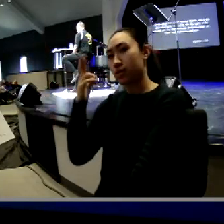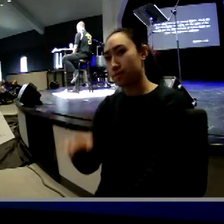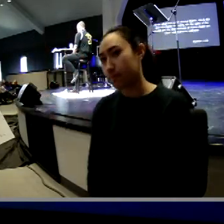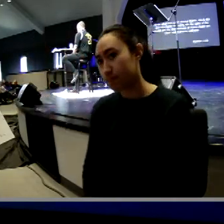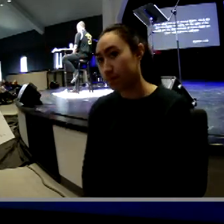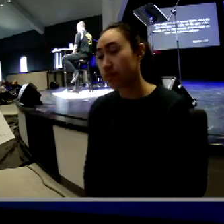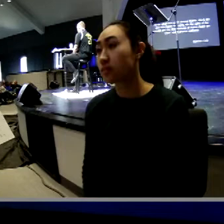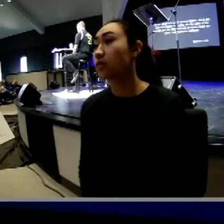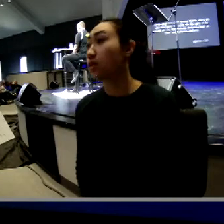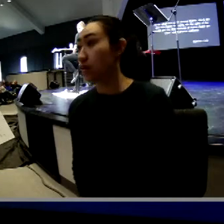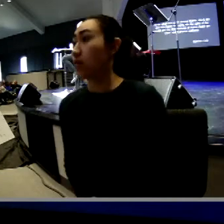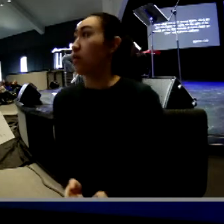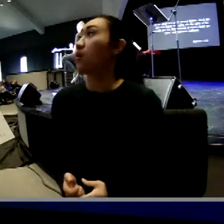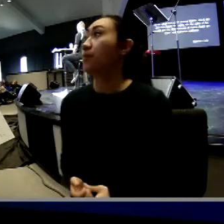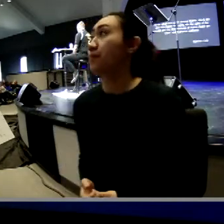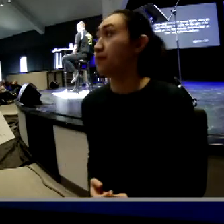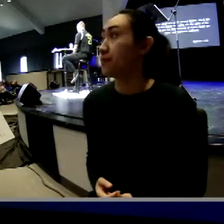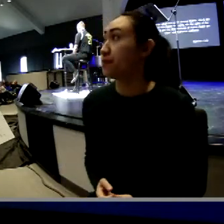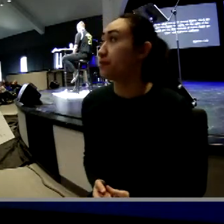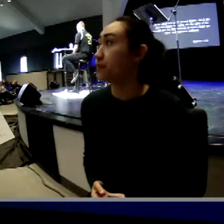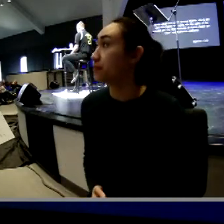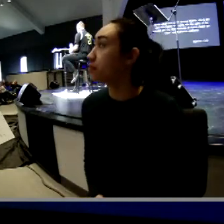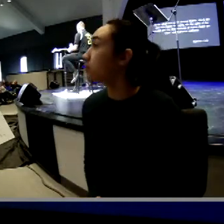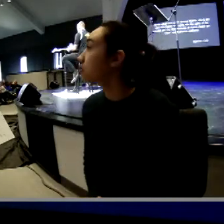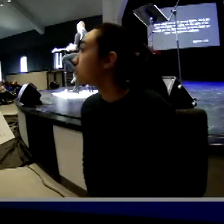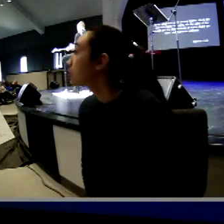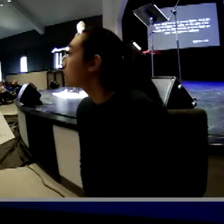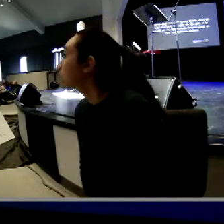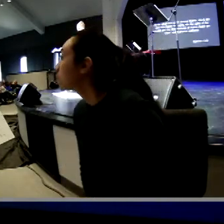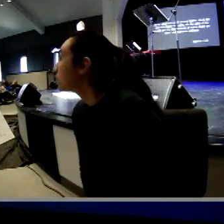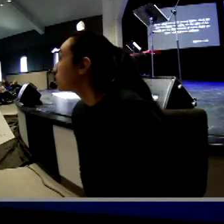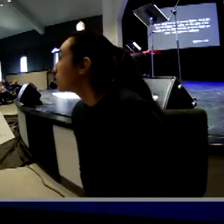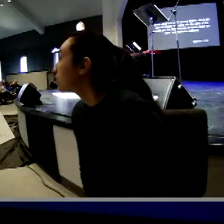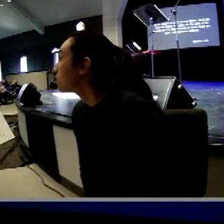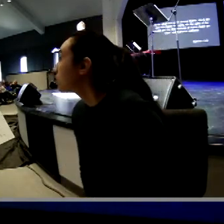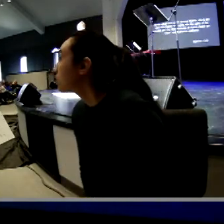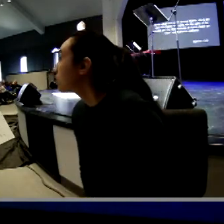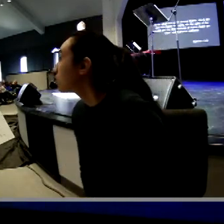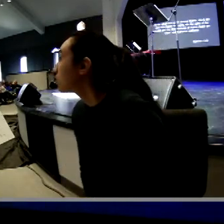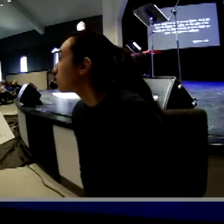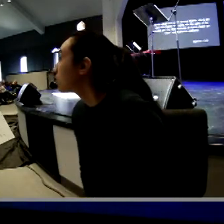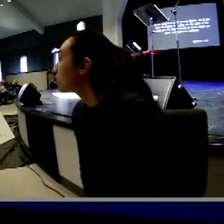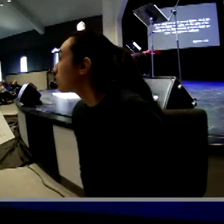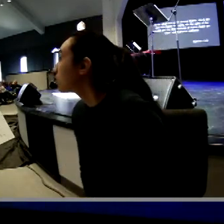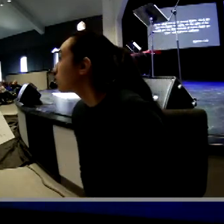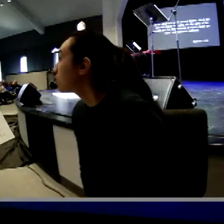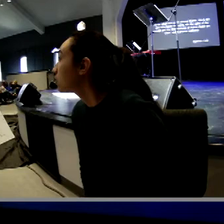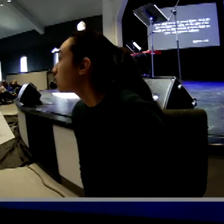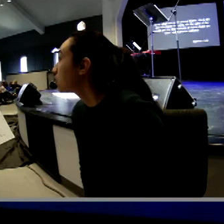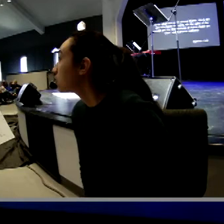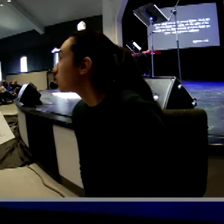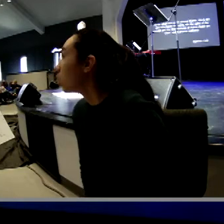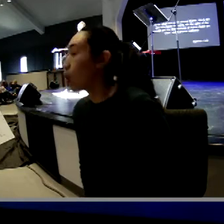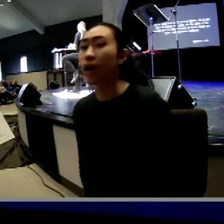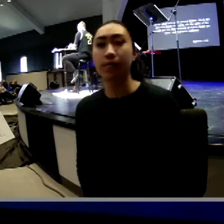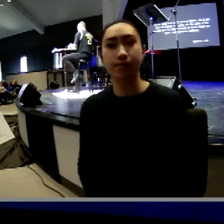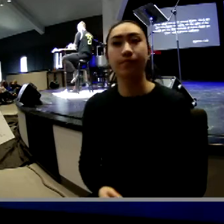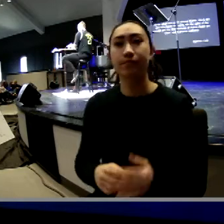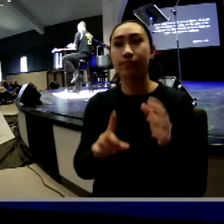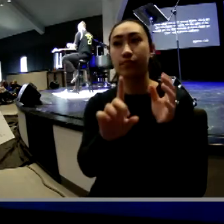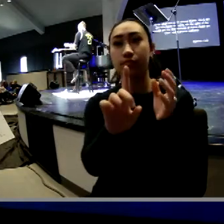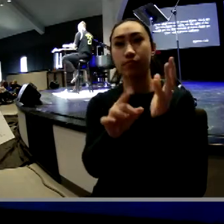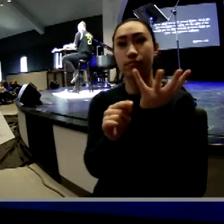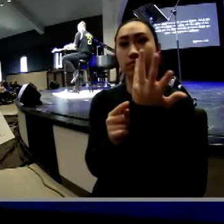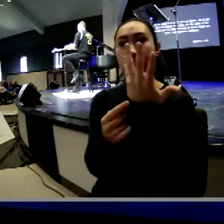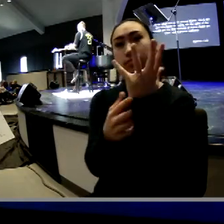word, but the worries of life and deceitfulness of wealth choke the word, making it unfruitful. And the